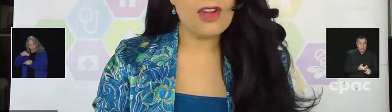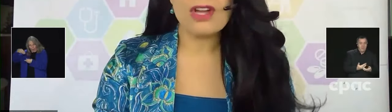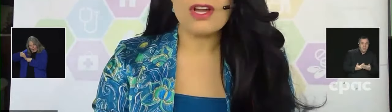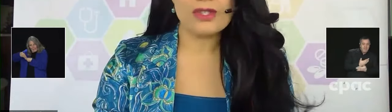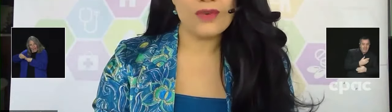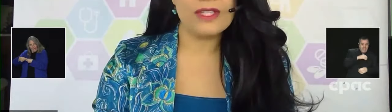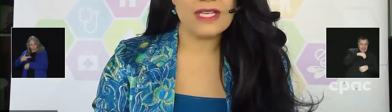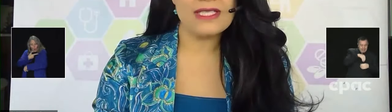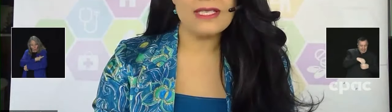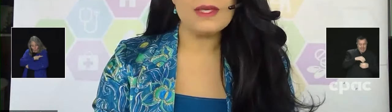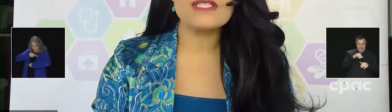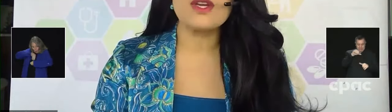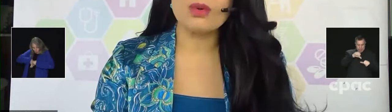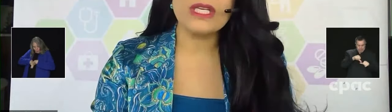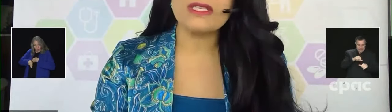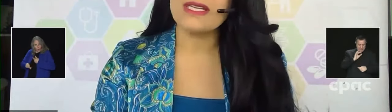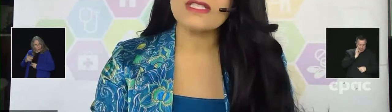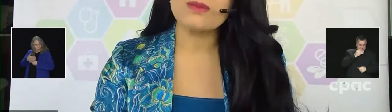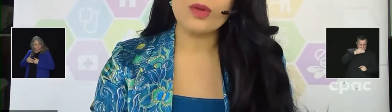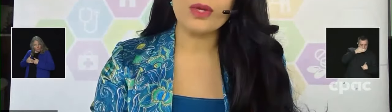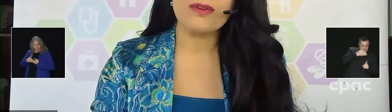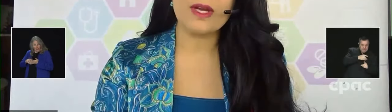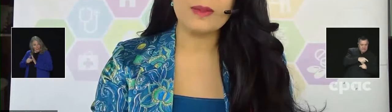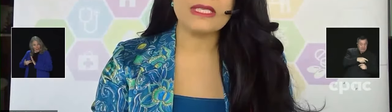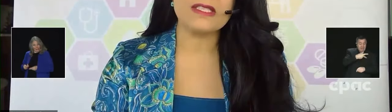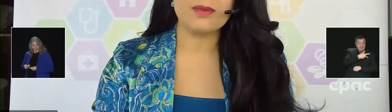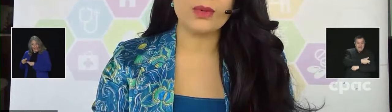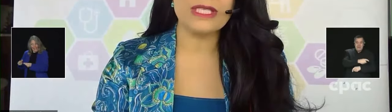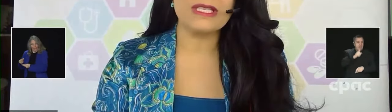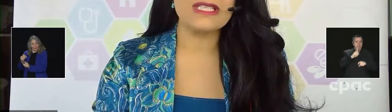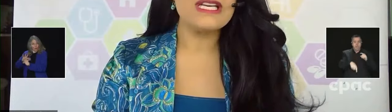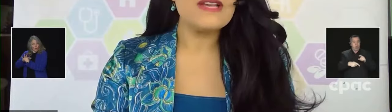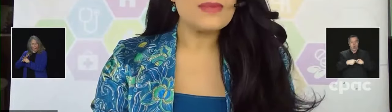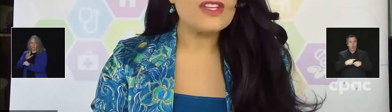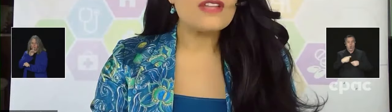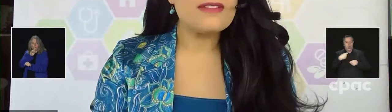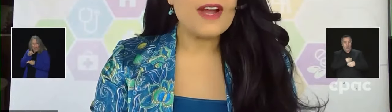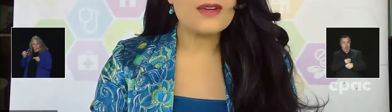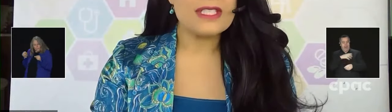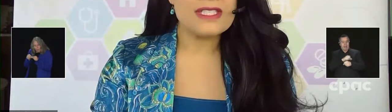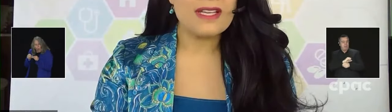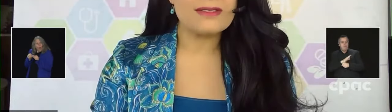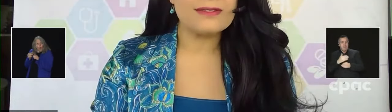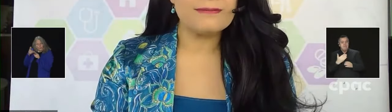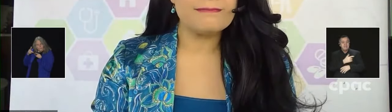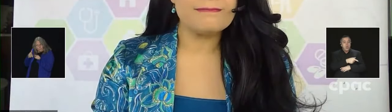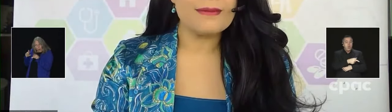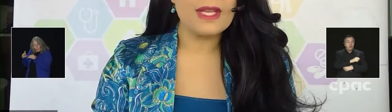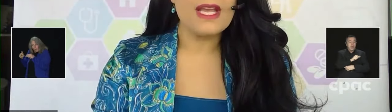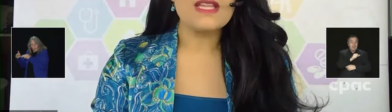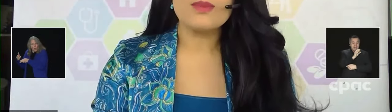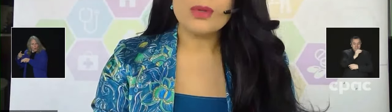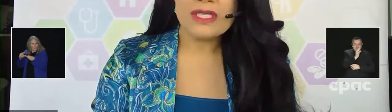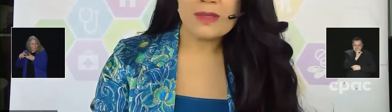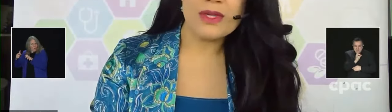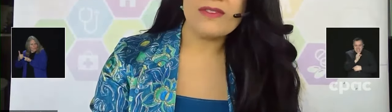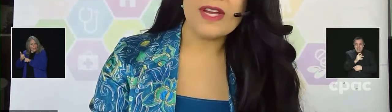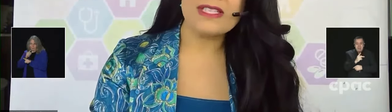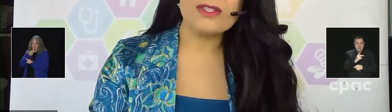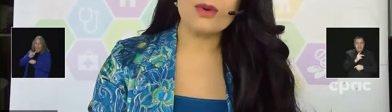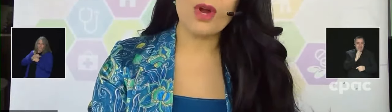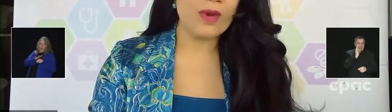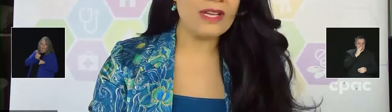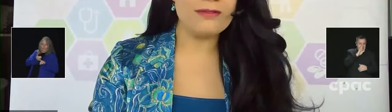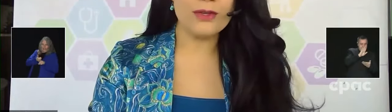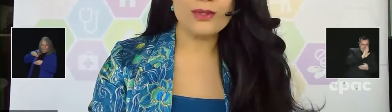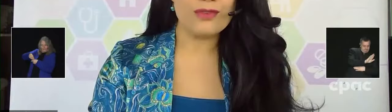vaccines cannot cause COVID-19 because they only contain small purified pieces of proteins and not the virus itself. The protein subunit